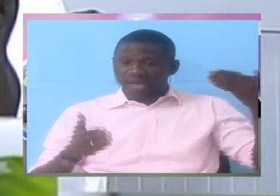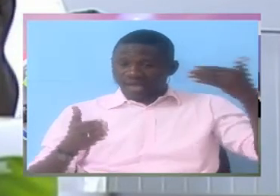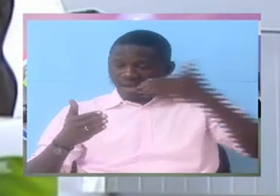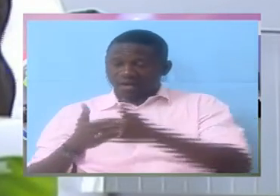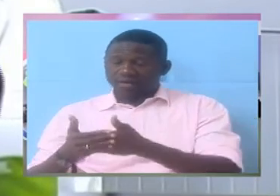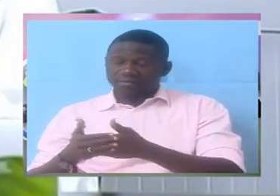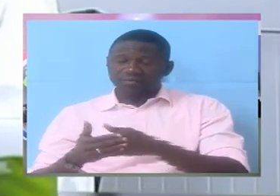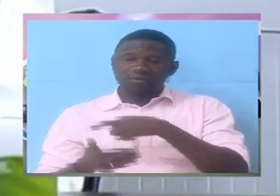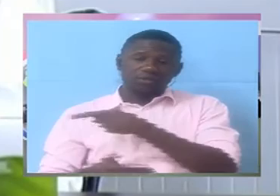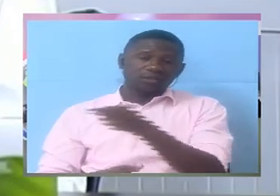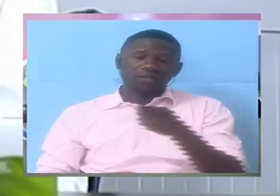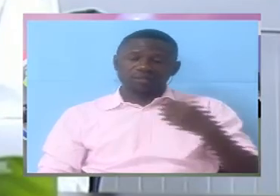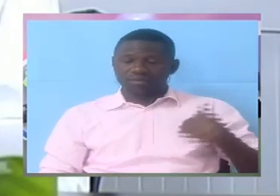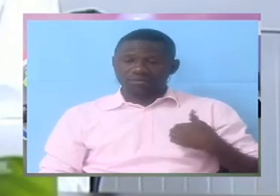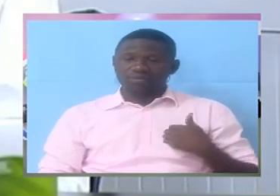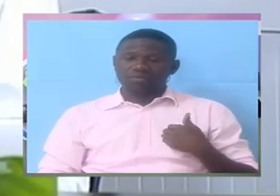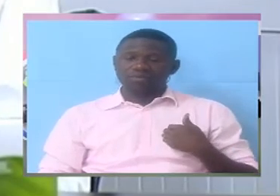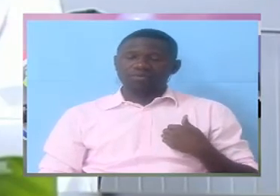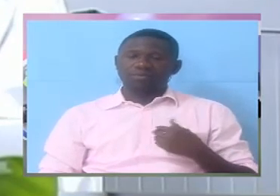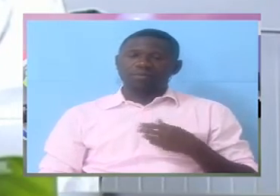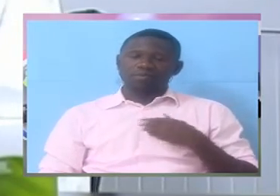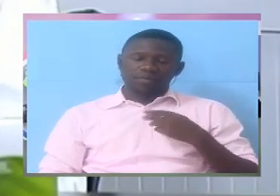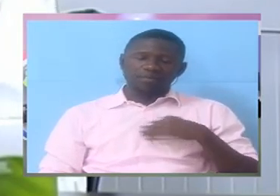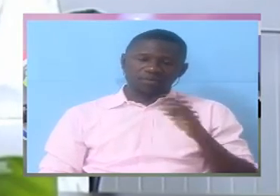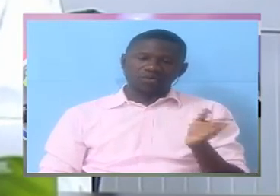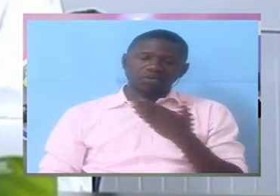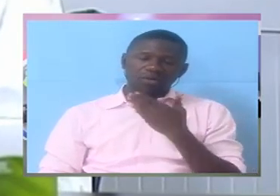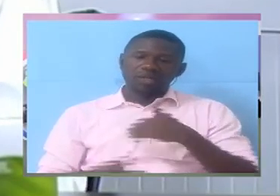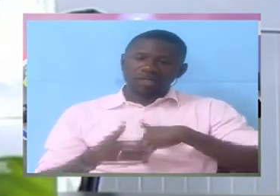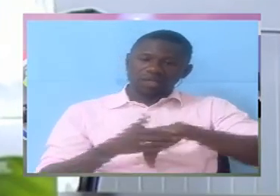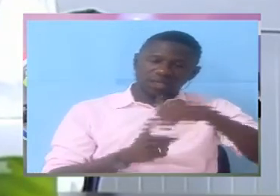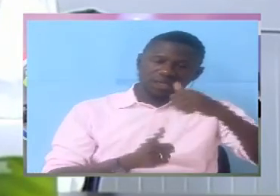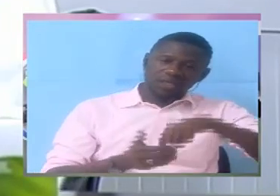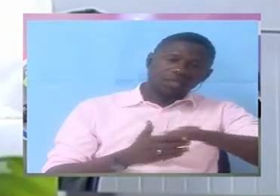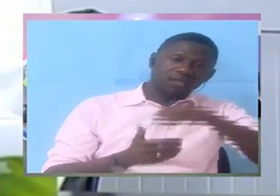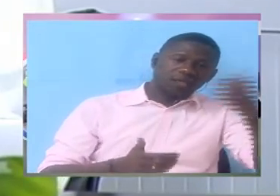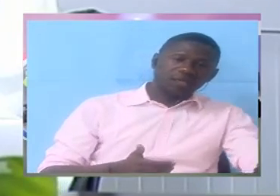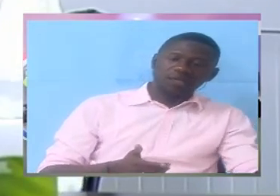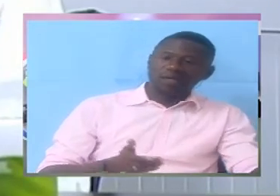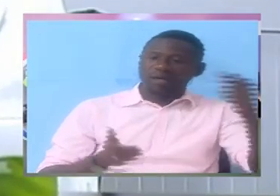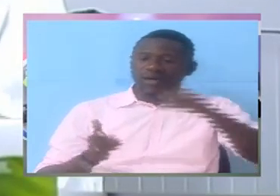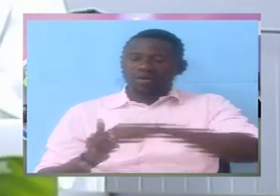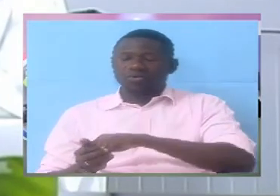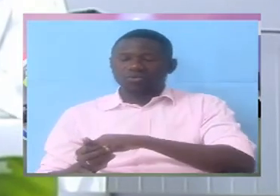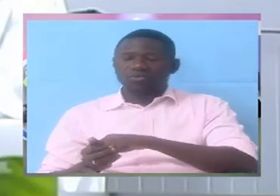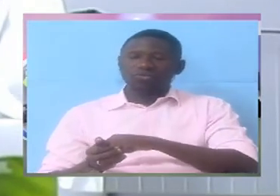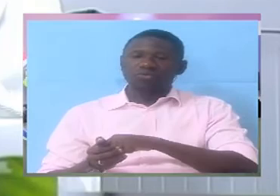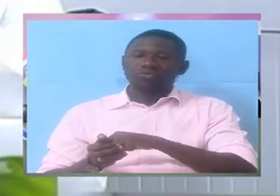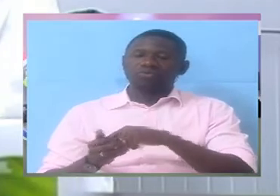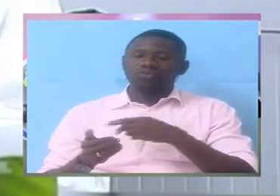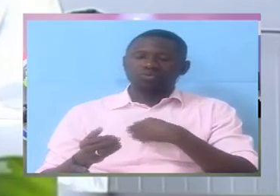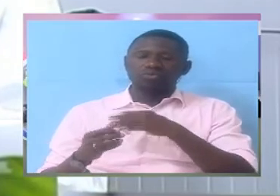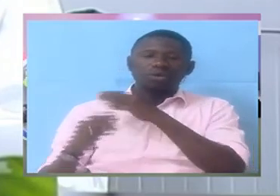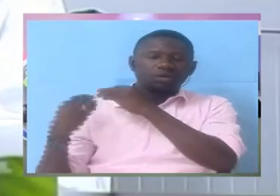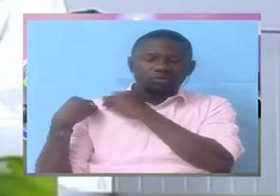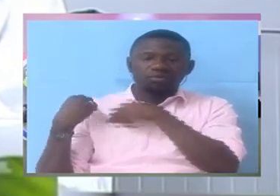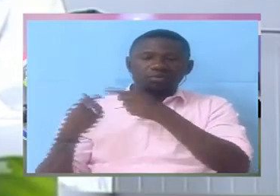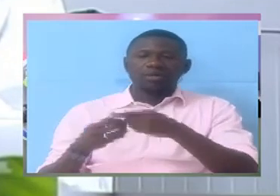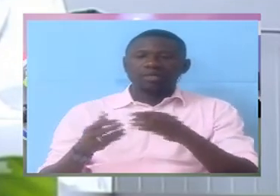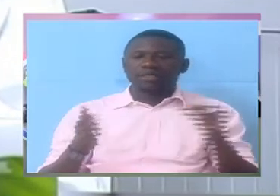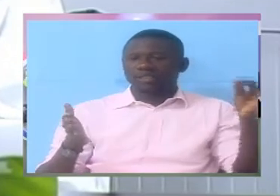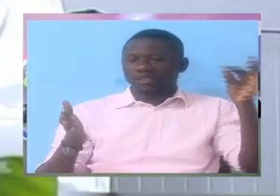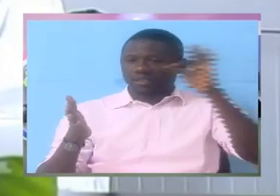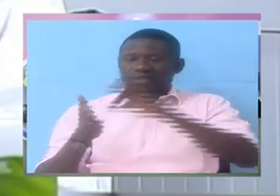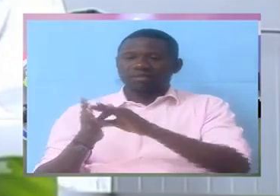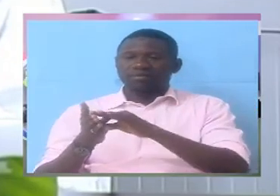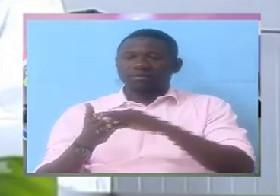I have been going out, in and out, to take care of my trip because the head of state was